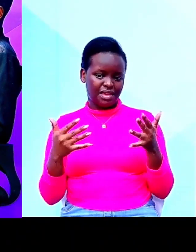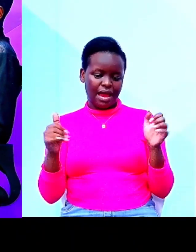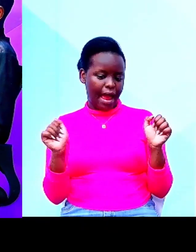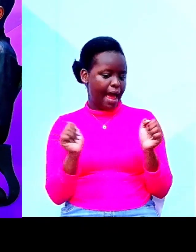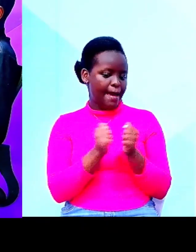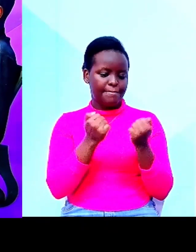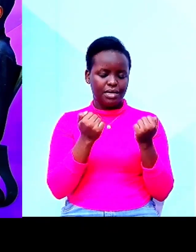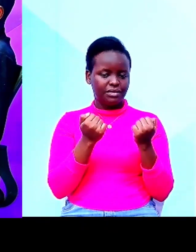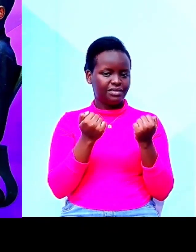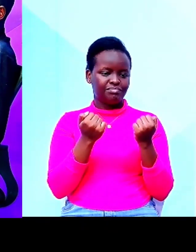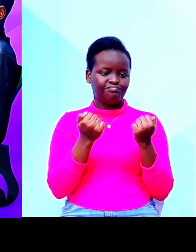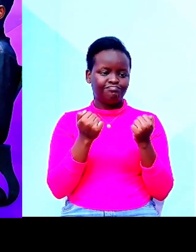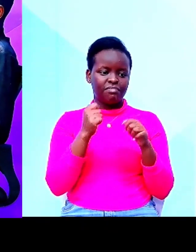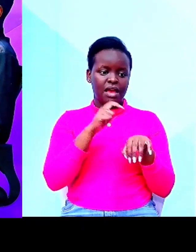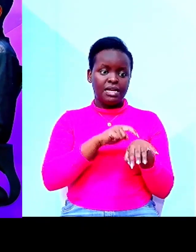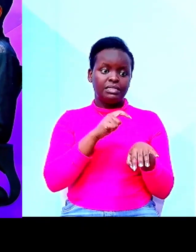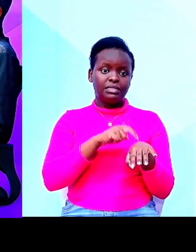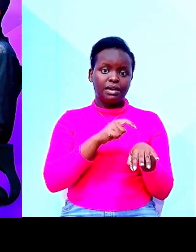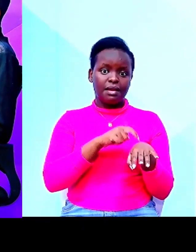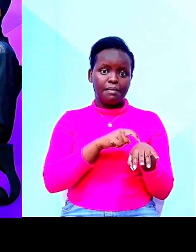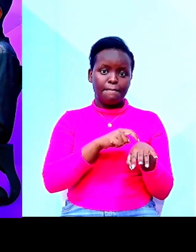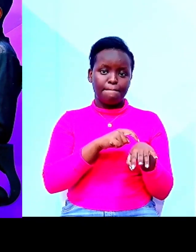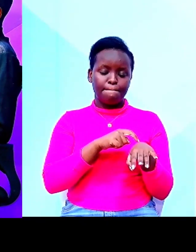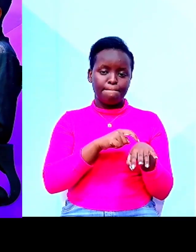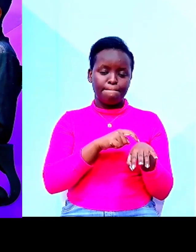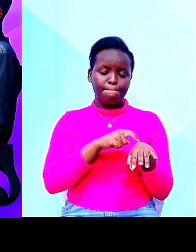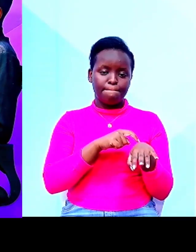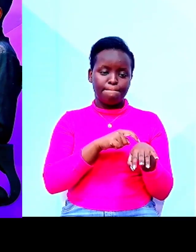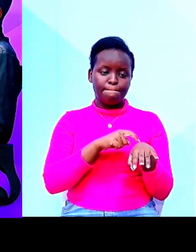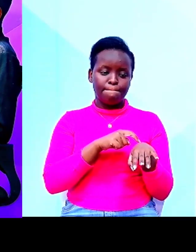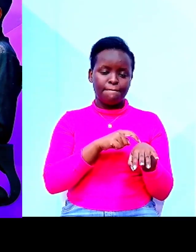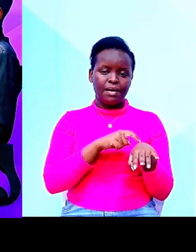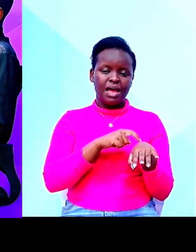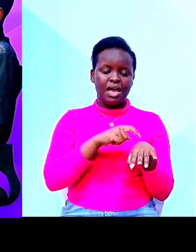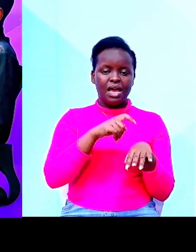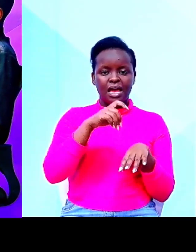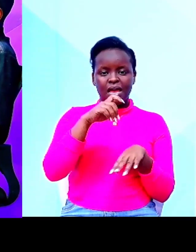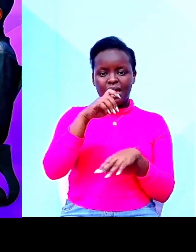happened during the post-election violence.